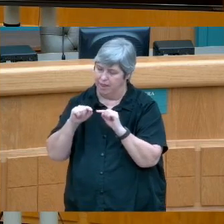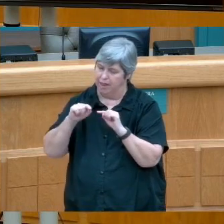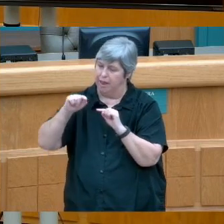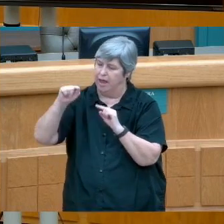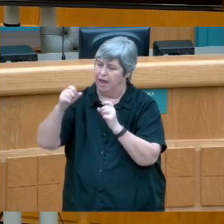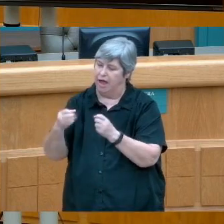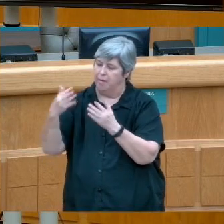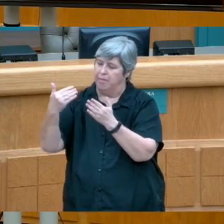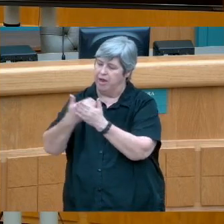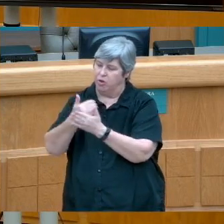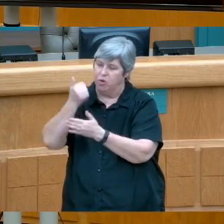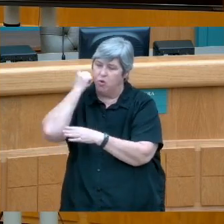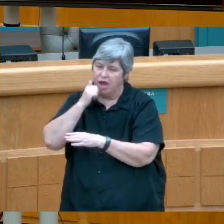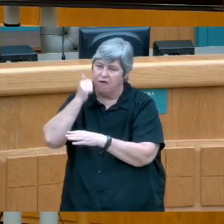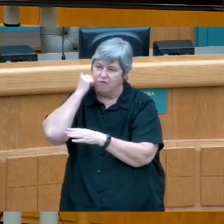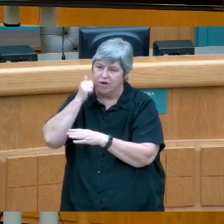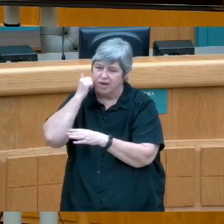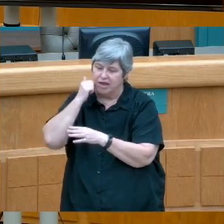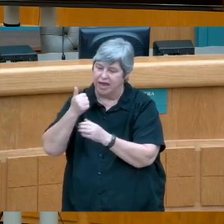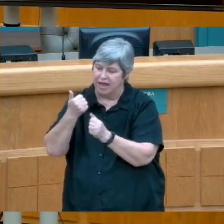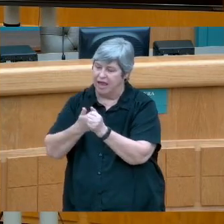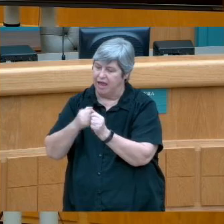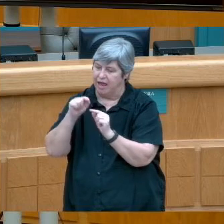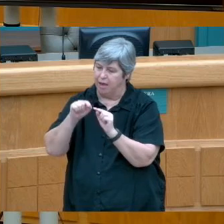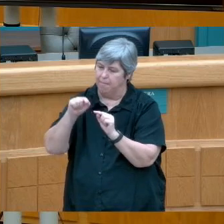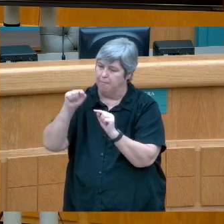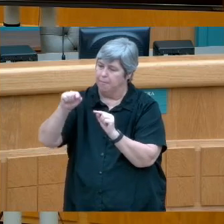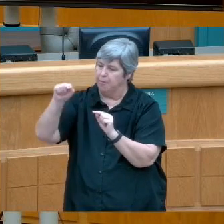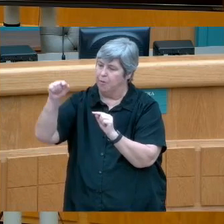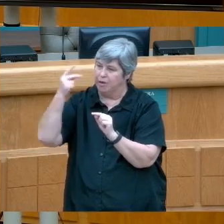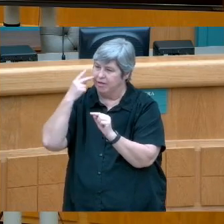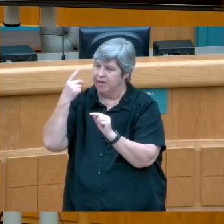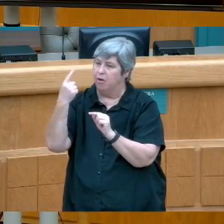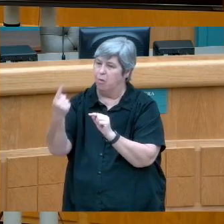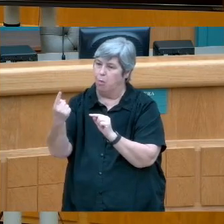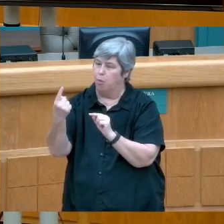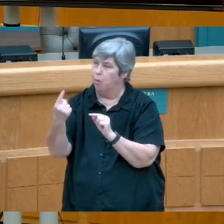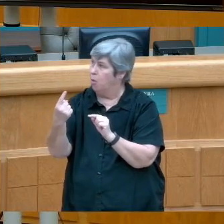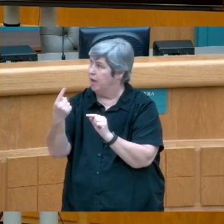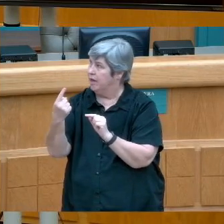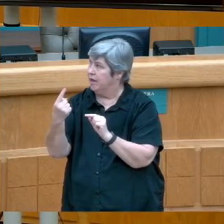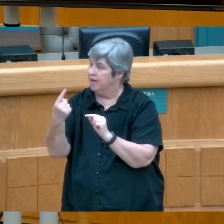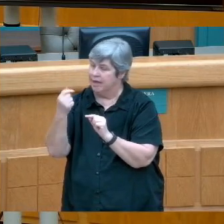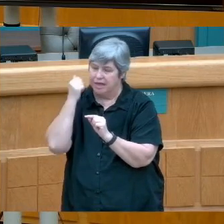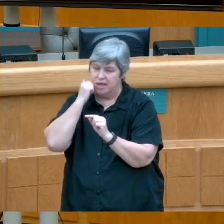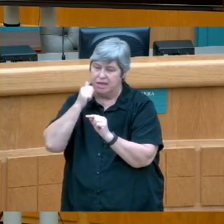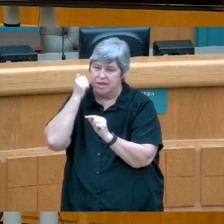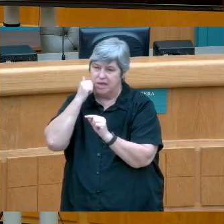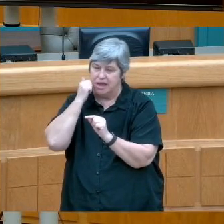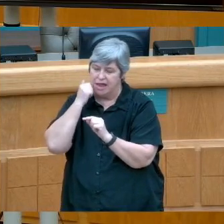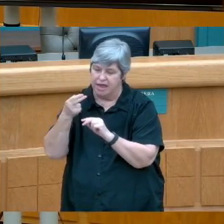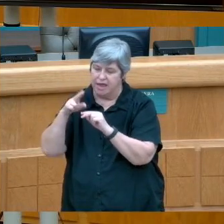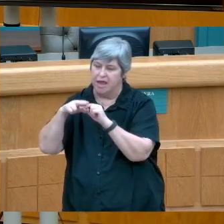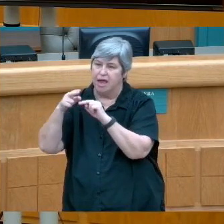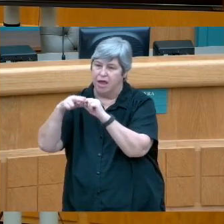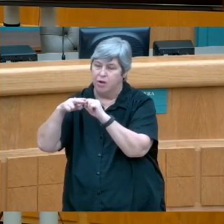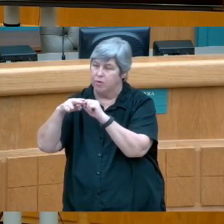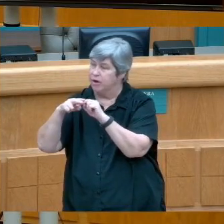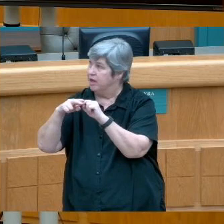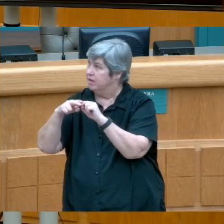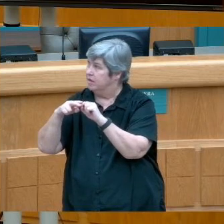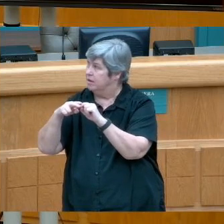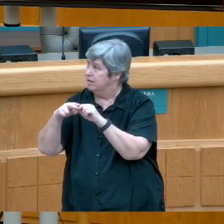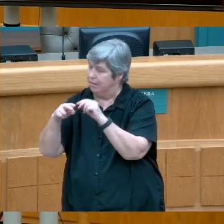of new cases per day. Each point that you see on the graph is one of the daily increases in the number of